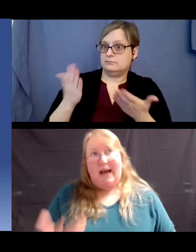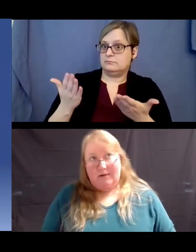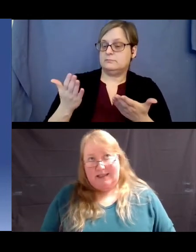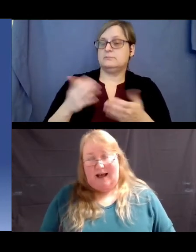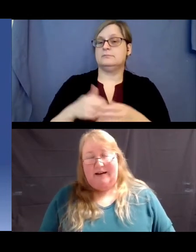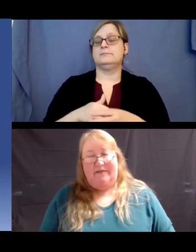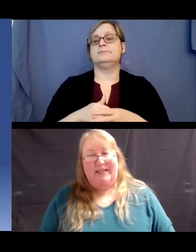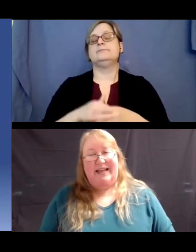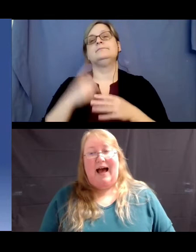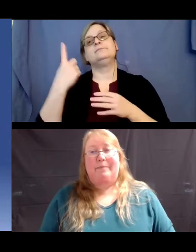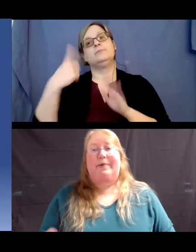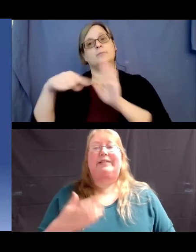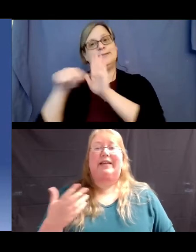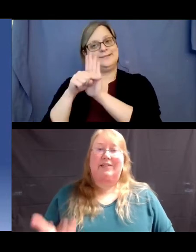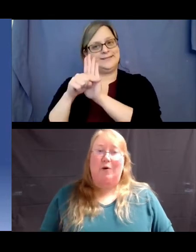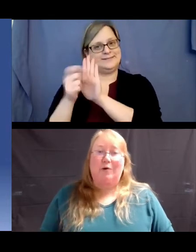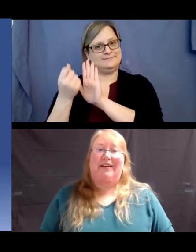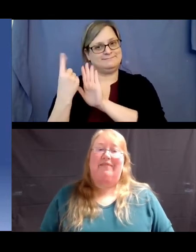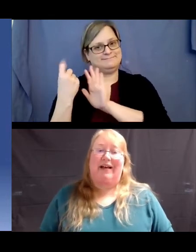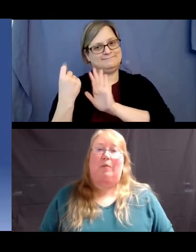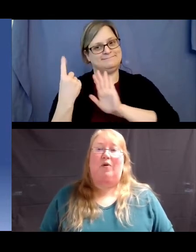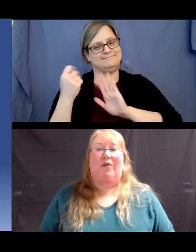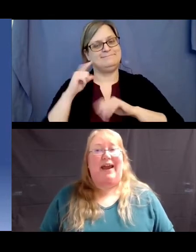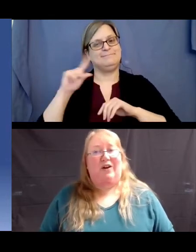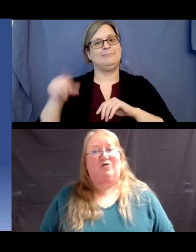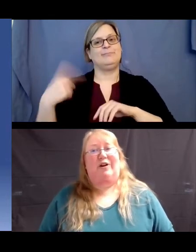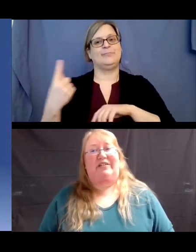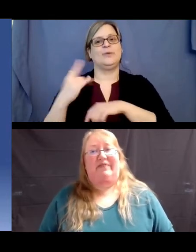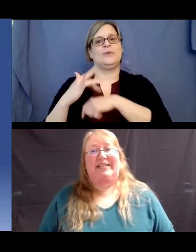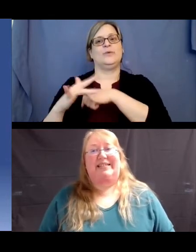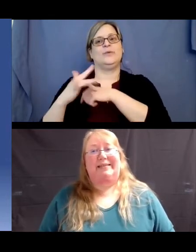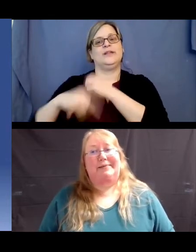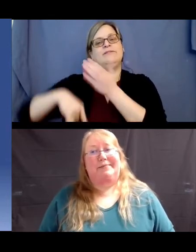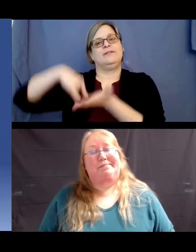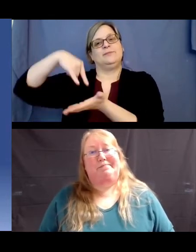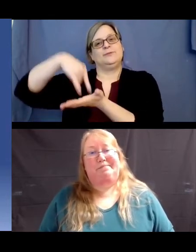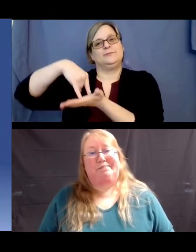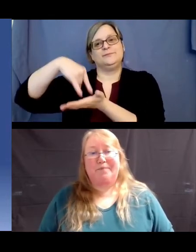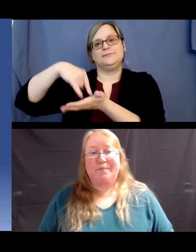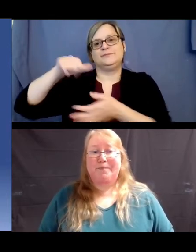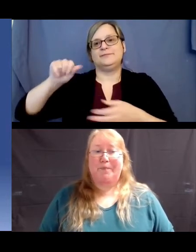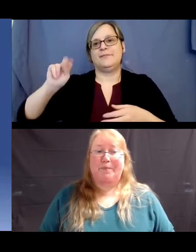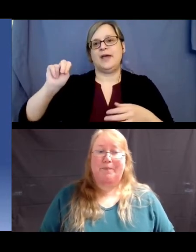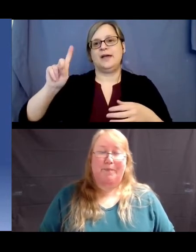The downside of this app is that it's only available for Android devices.